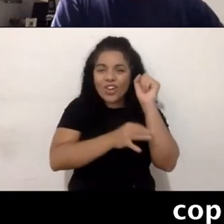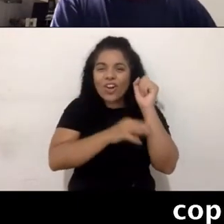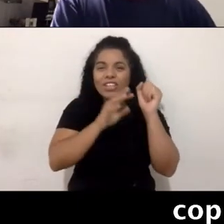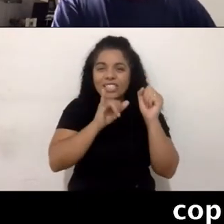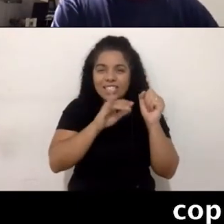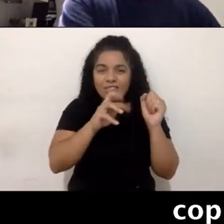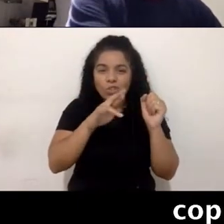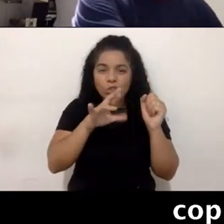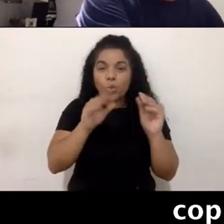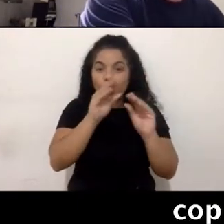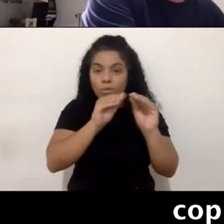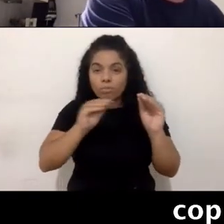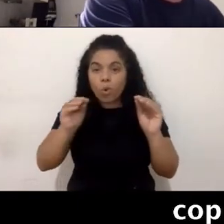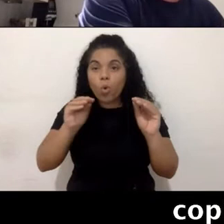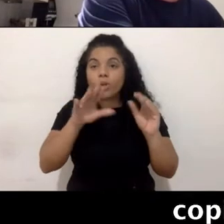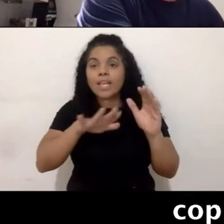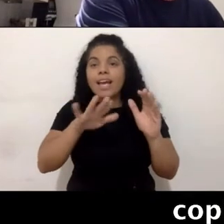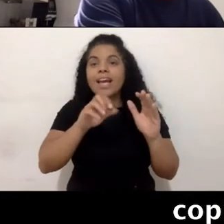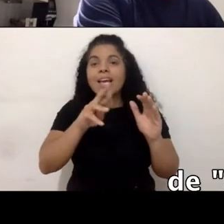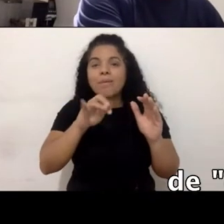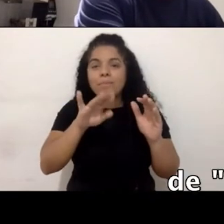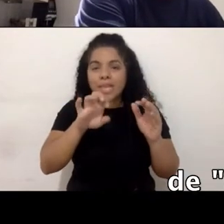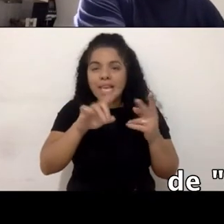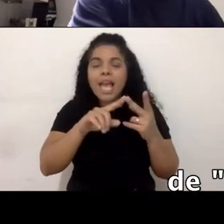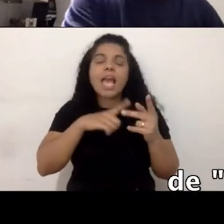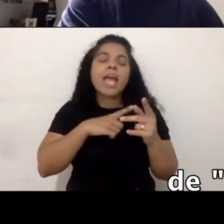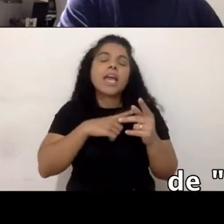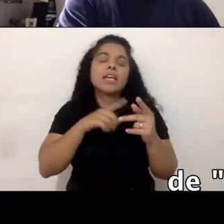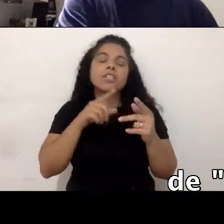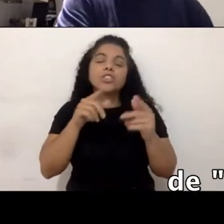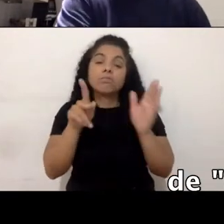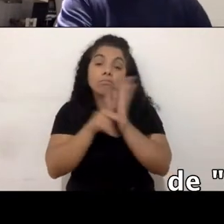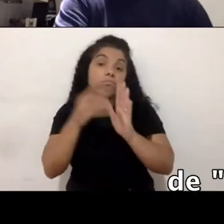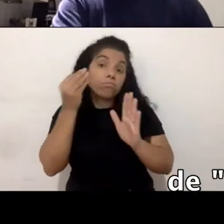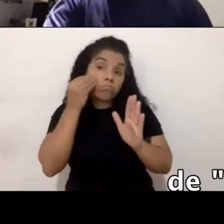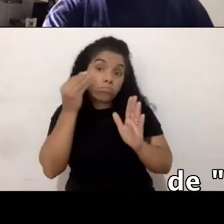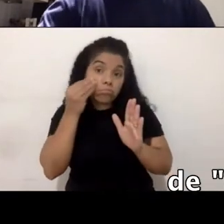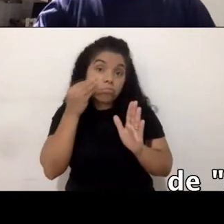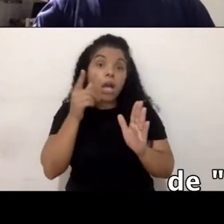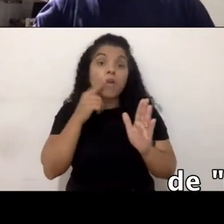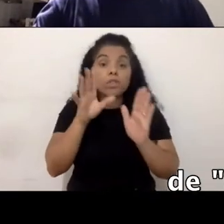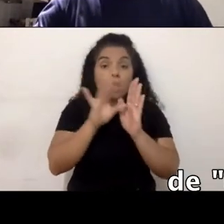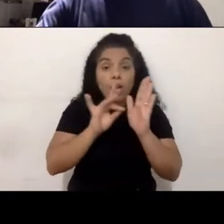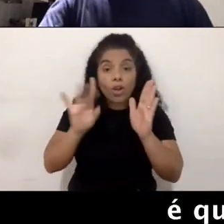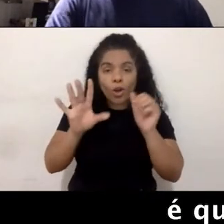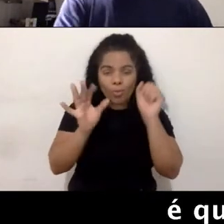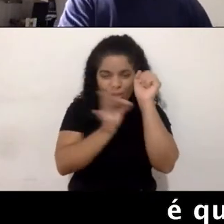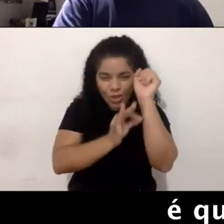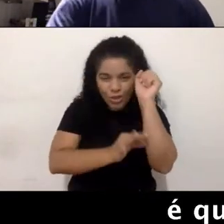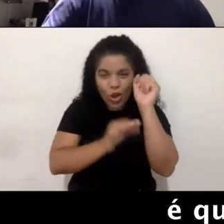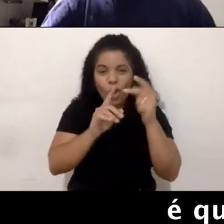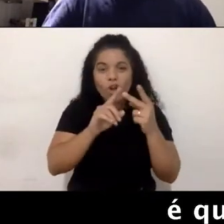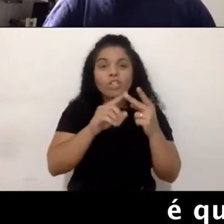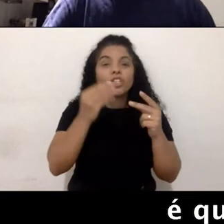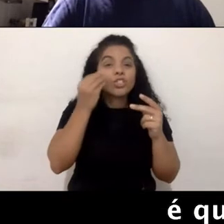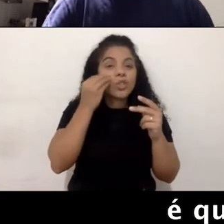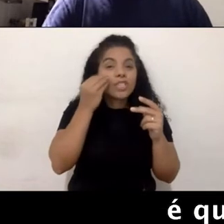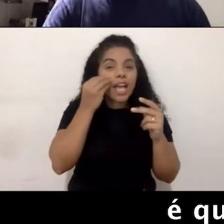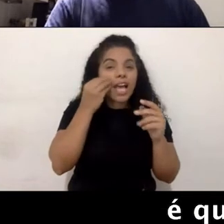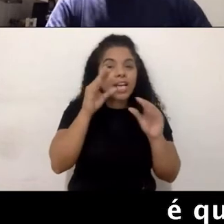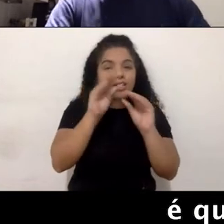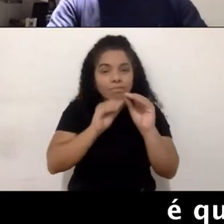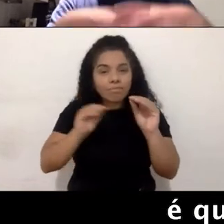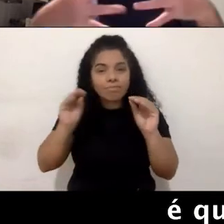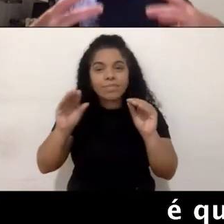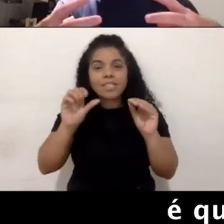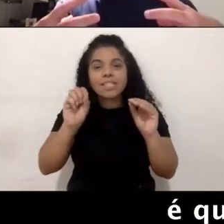And if you're happy with it, then you copy the infrastructure code from dev to the testing, and then from testing, staging, and the prod. The problem with this